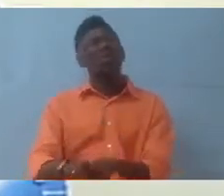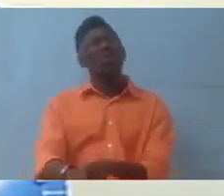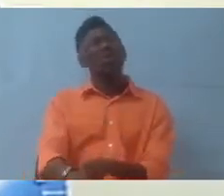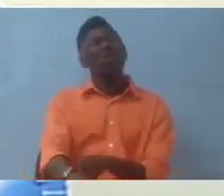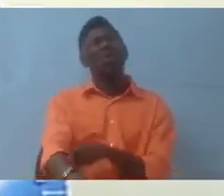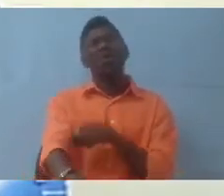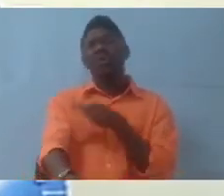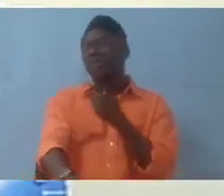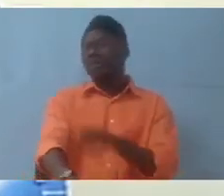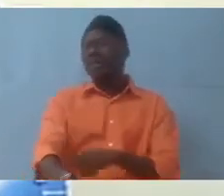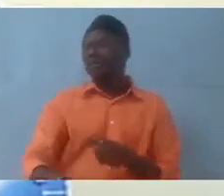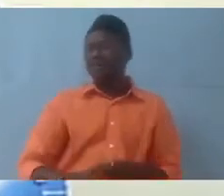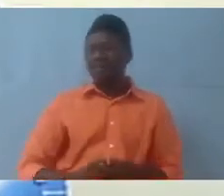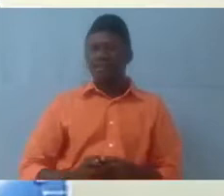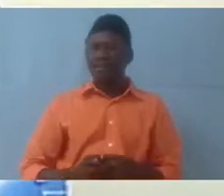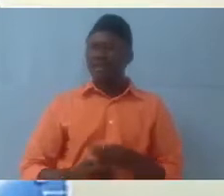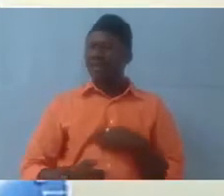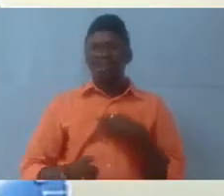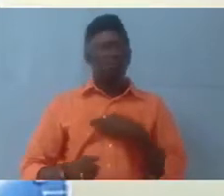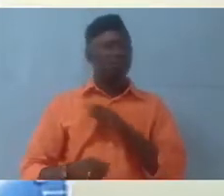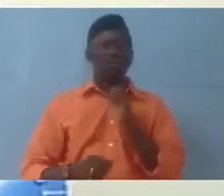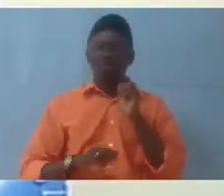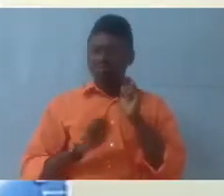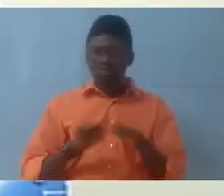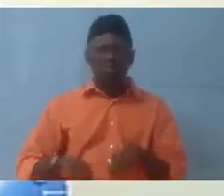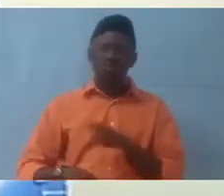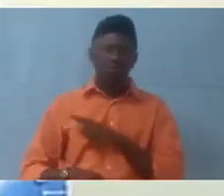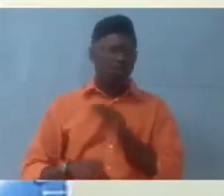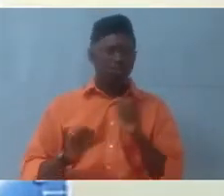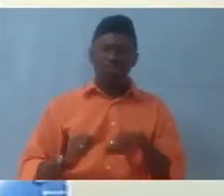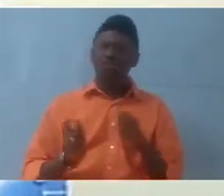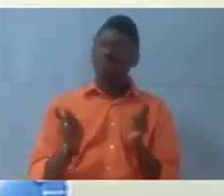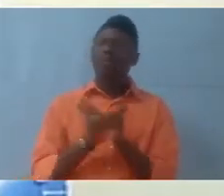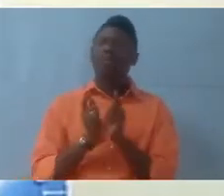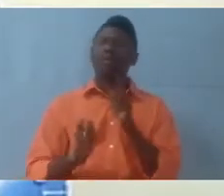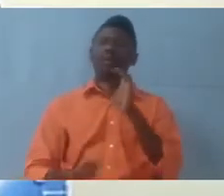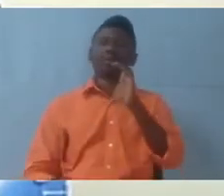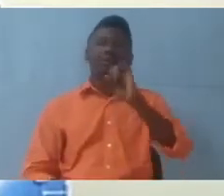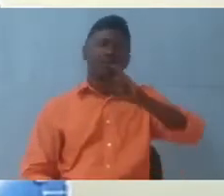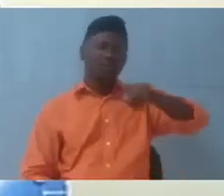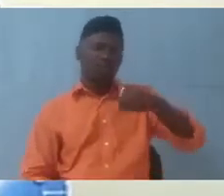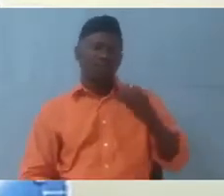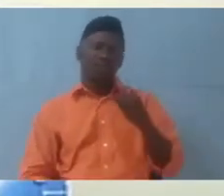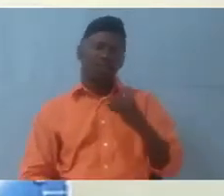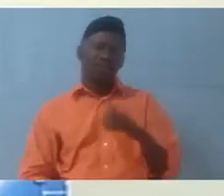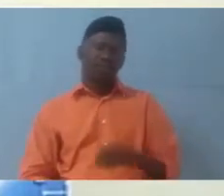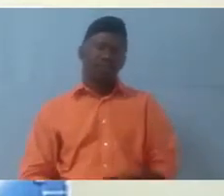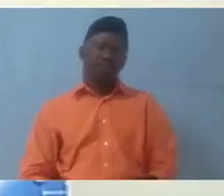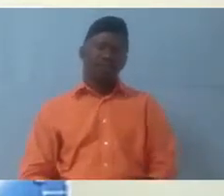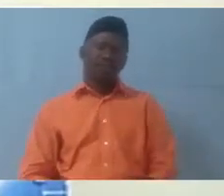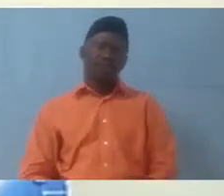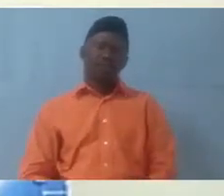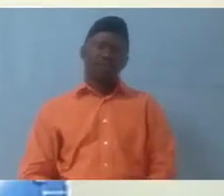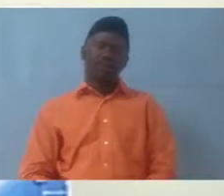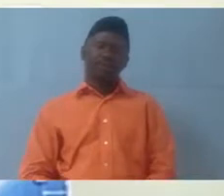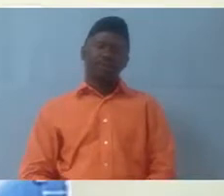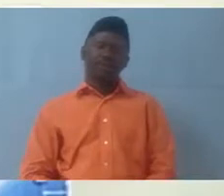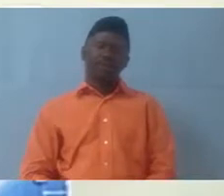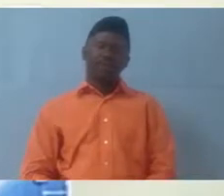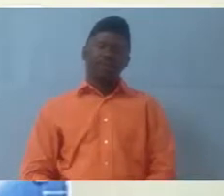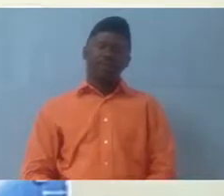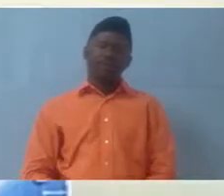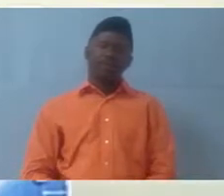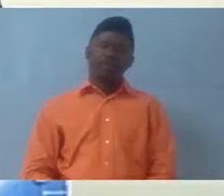even seeing the CJ. And at some point, I was requested to provide to make copies of the